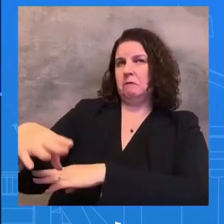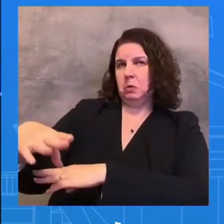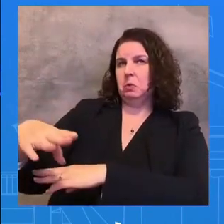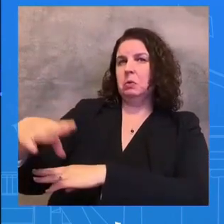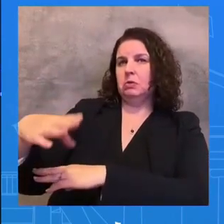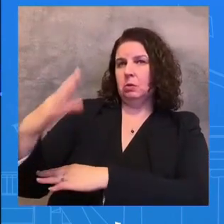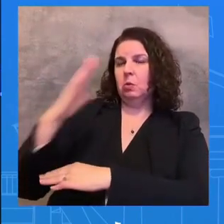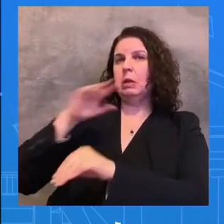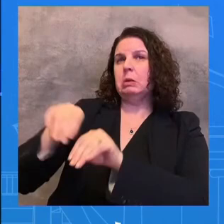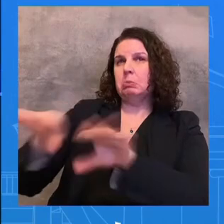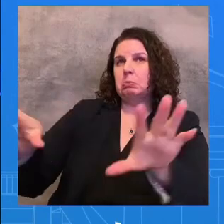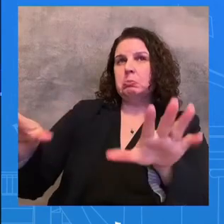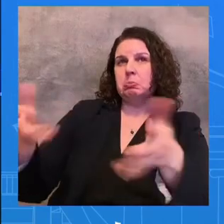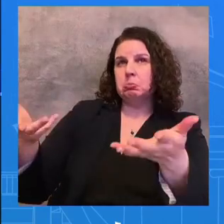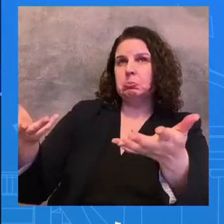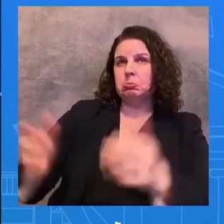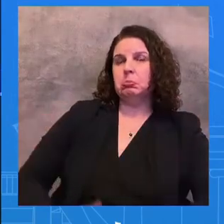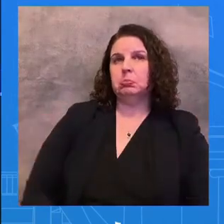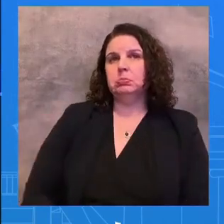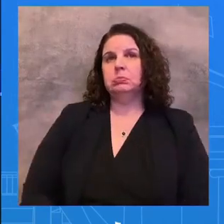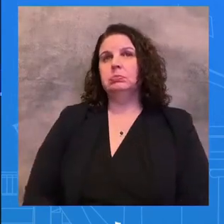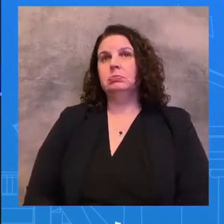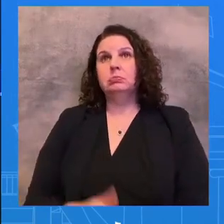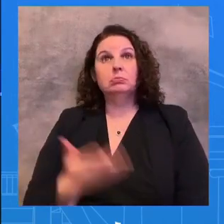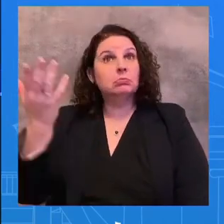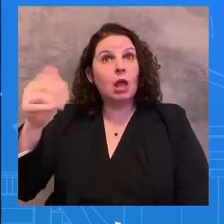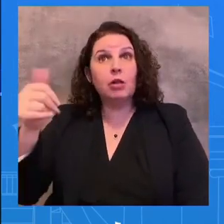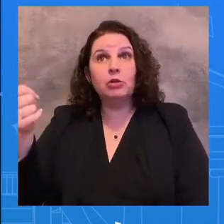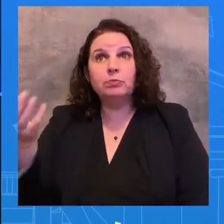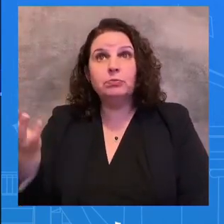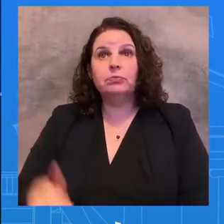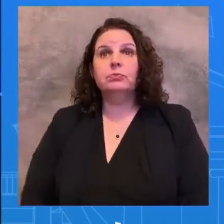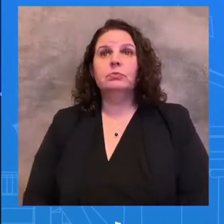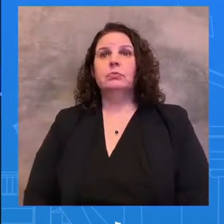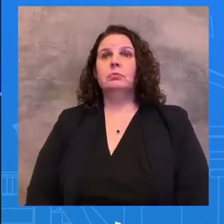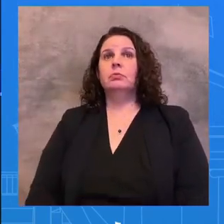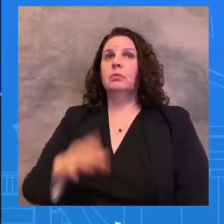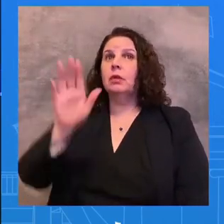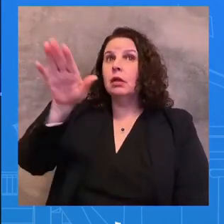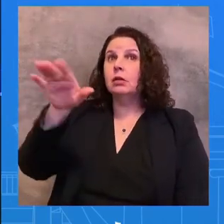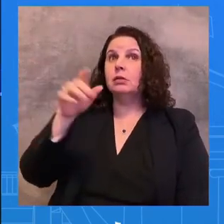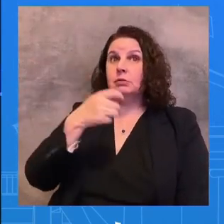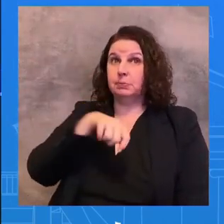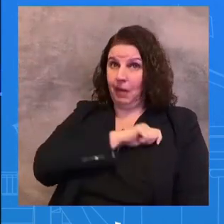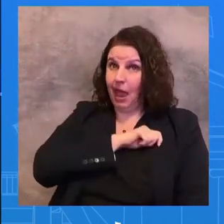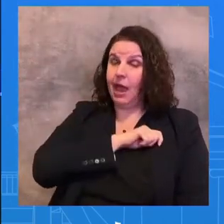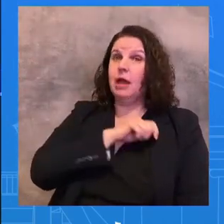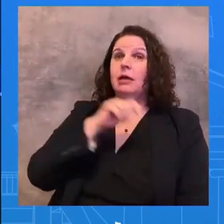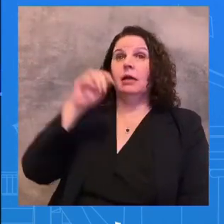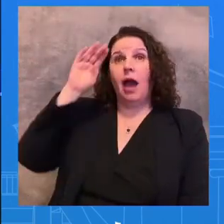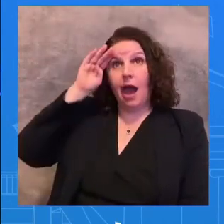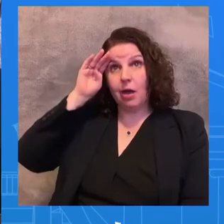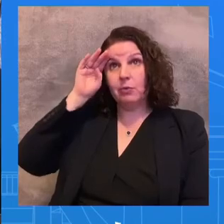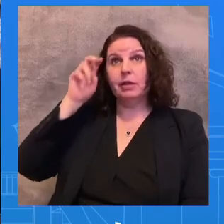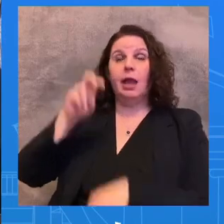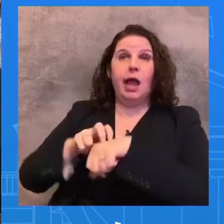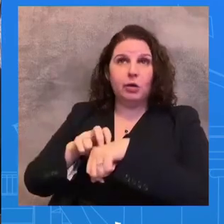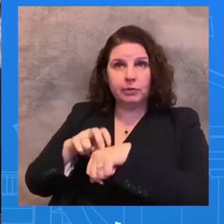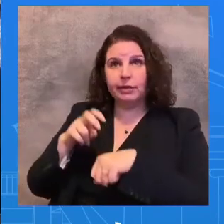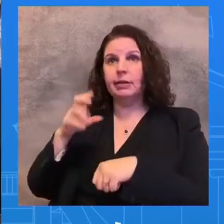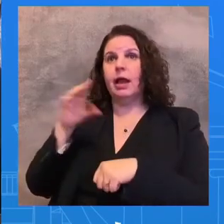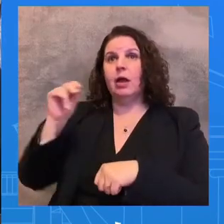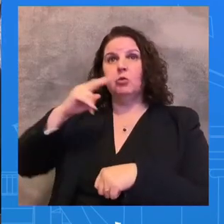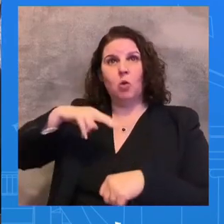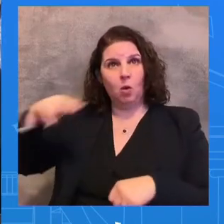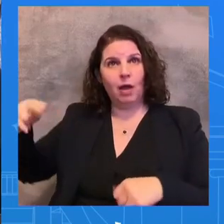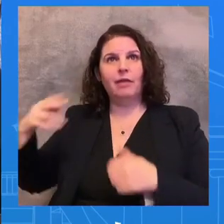you. Spain, Ireland, and Norway, they have said that their decision to recognize a Palestinian state is because they want to contribute to the peace process,